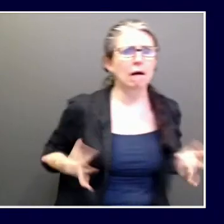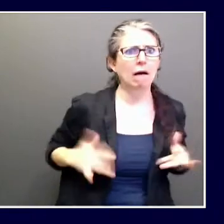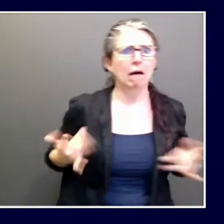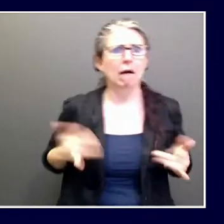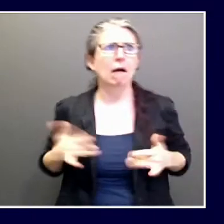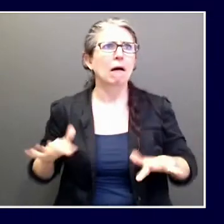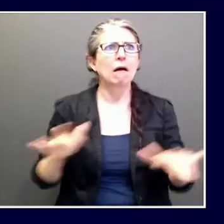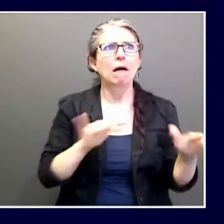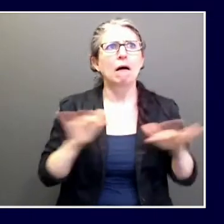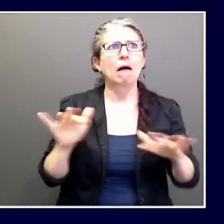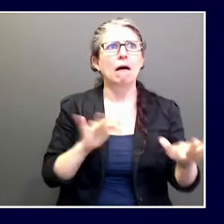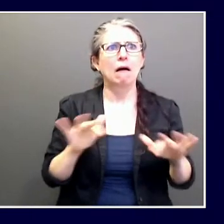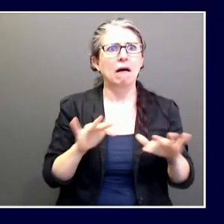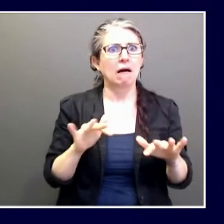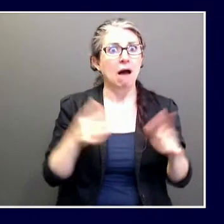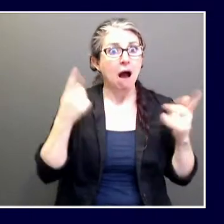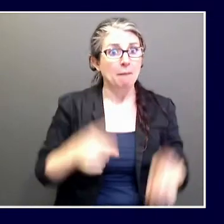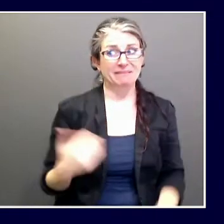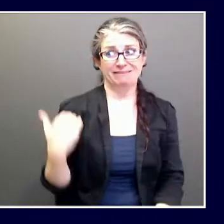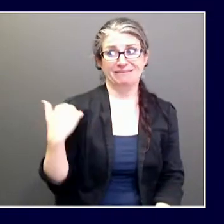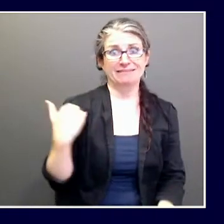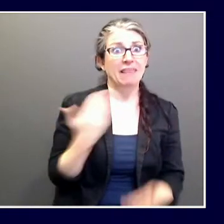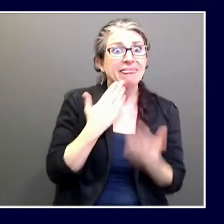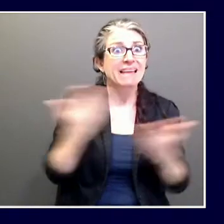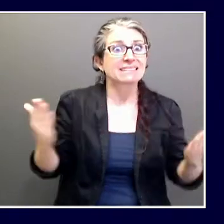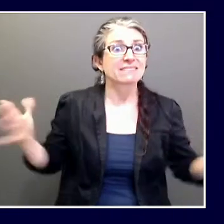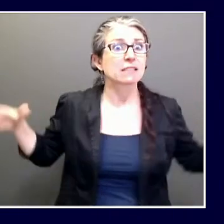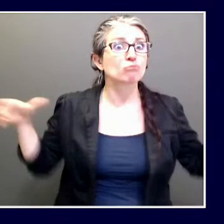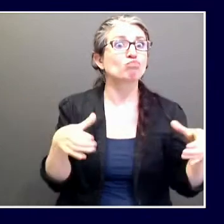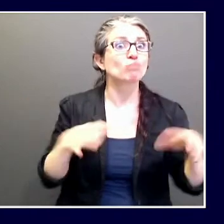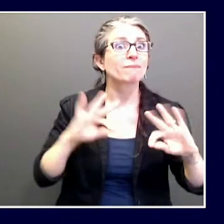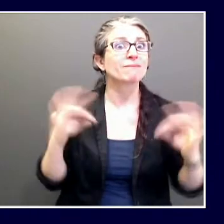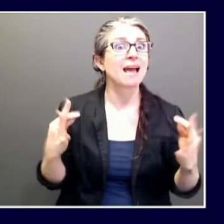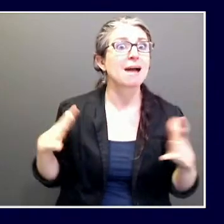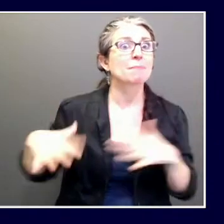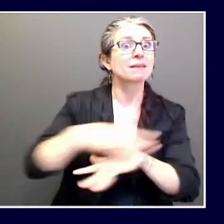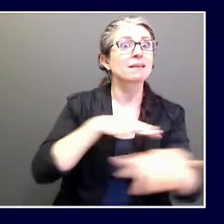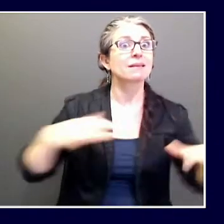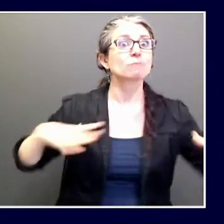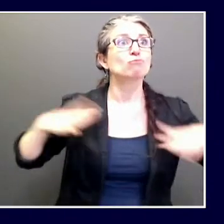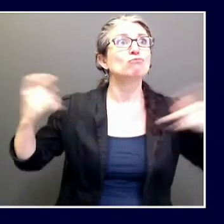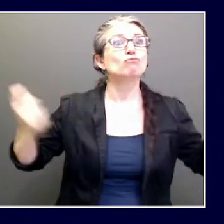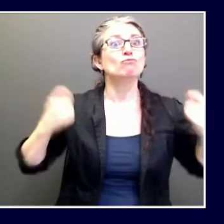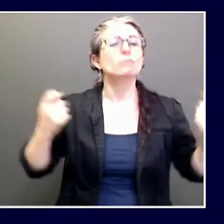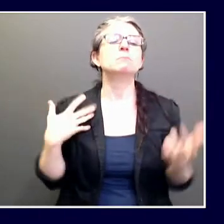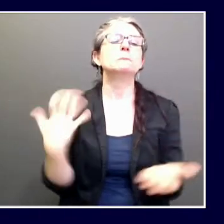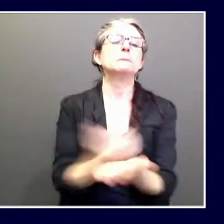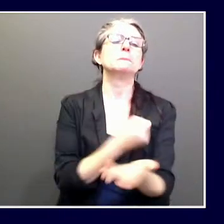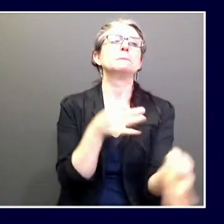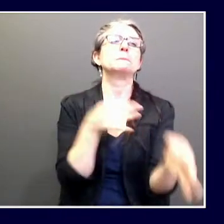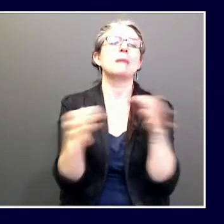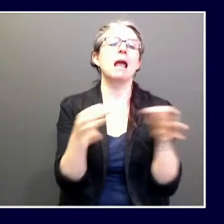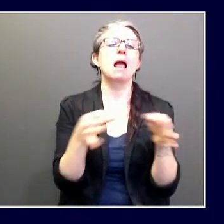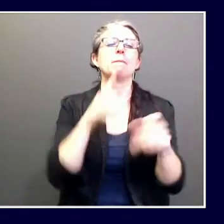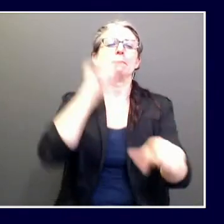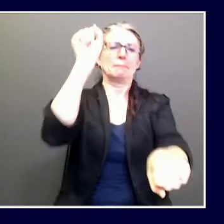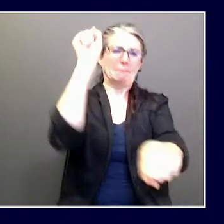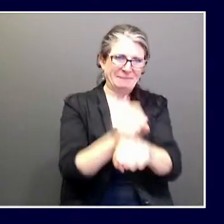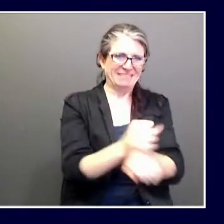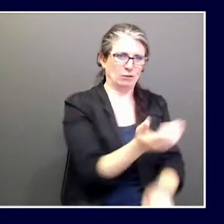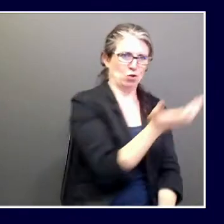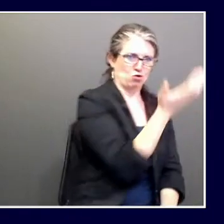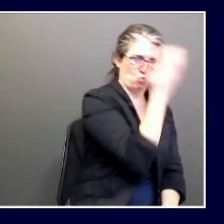holiday. What I want to do today is talk about what we know, what we don't yet know, and what all of this means for you right